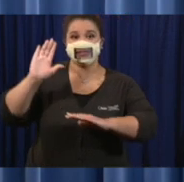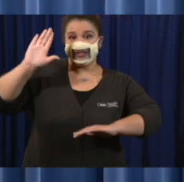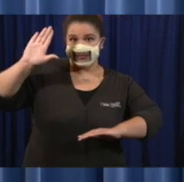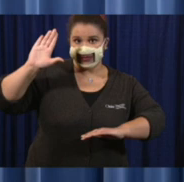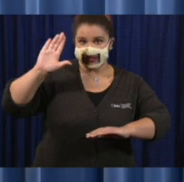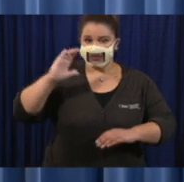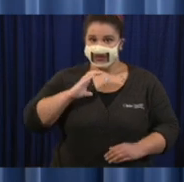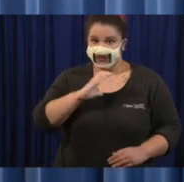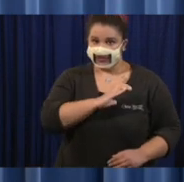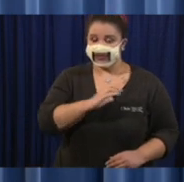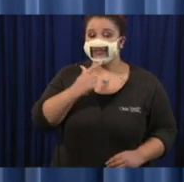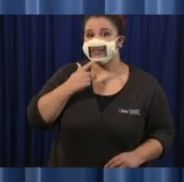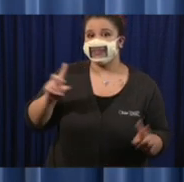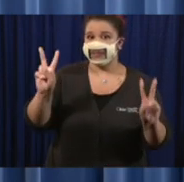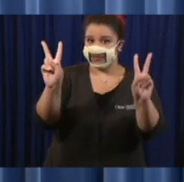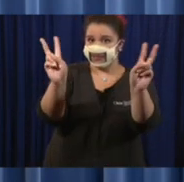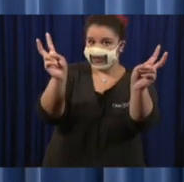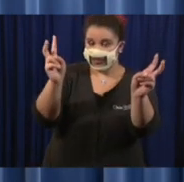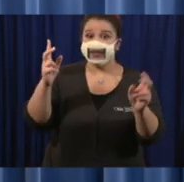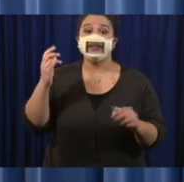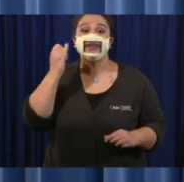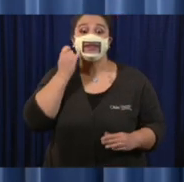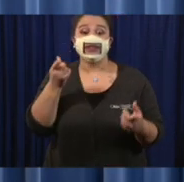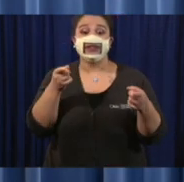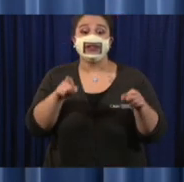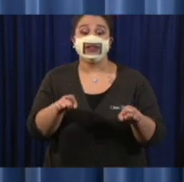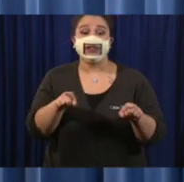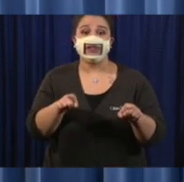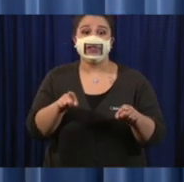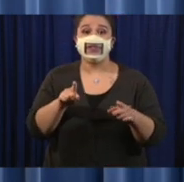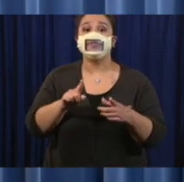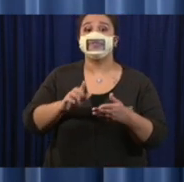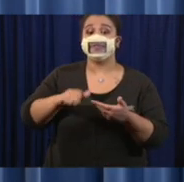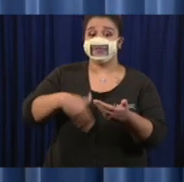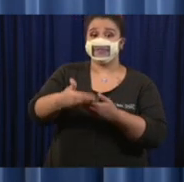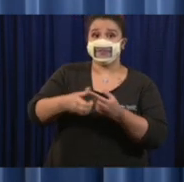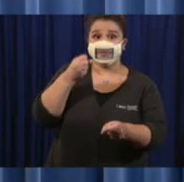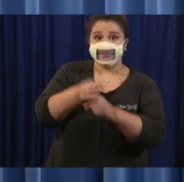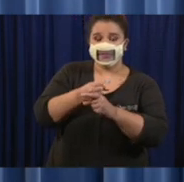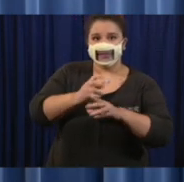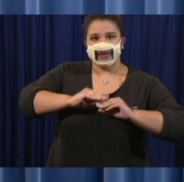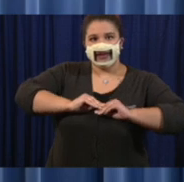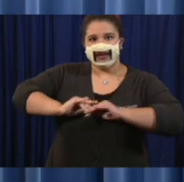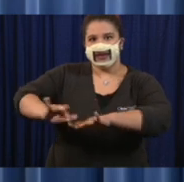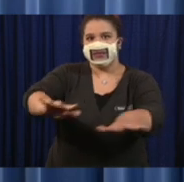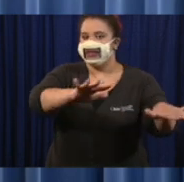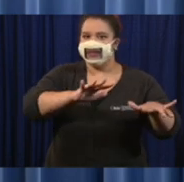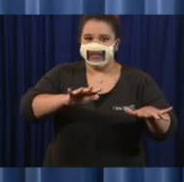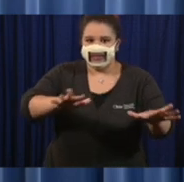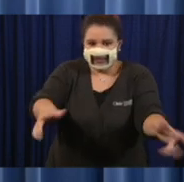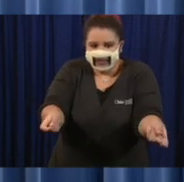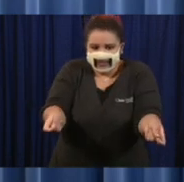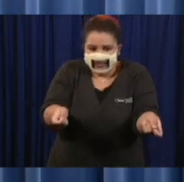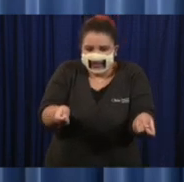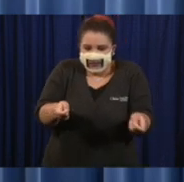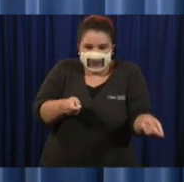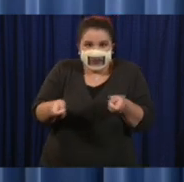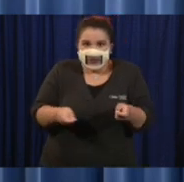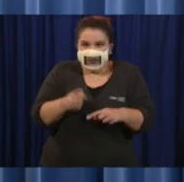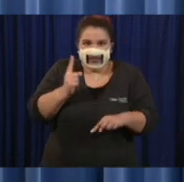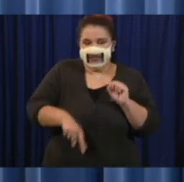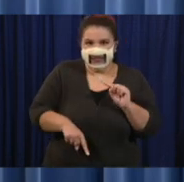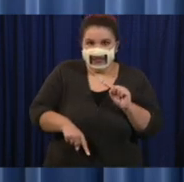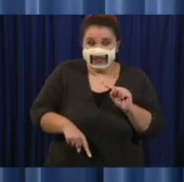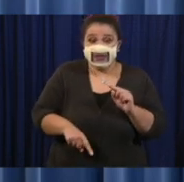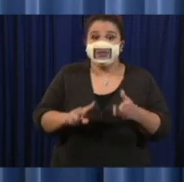real risk that you will trigger an outbreak you may not be able to control, which in fact, paradoxically, would set you back, not only leading